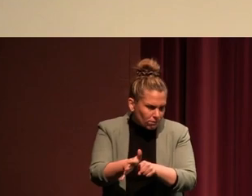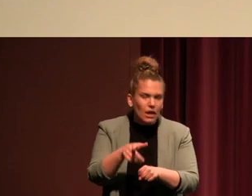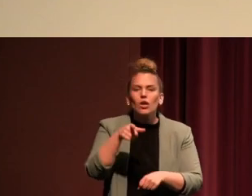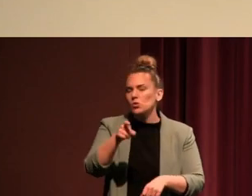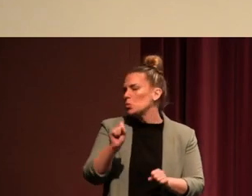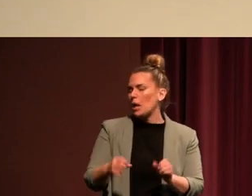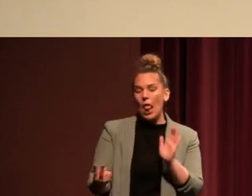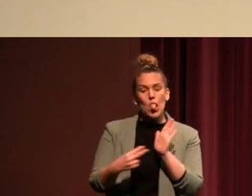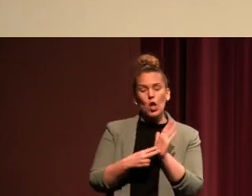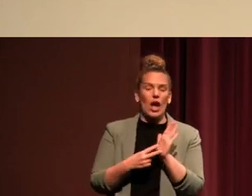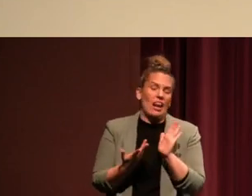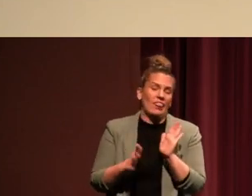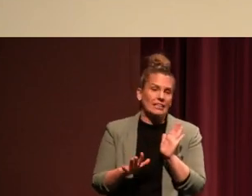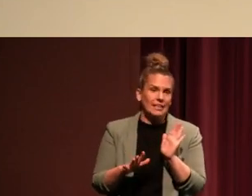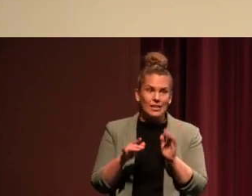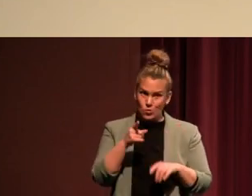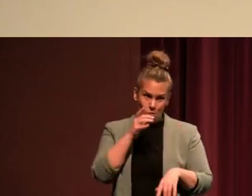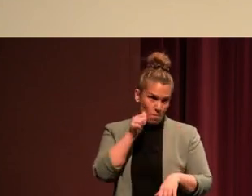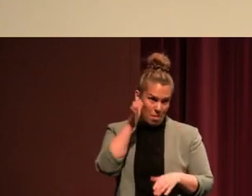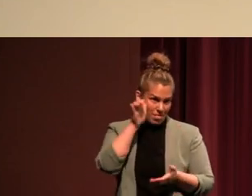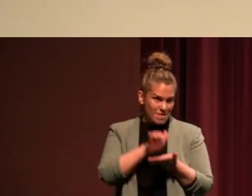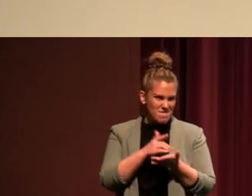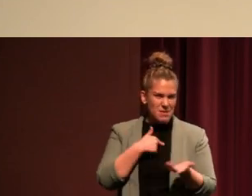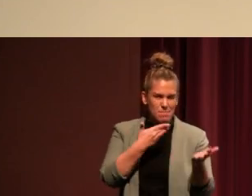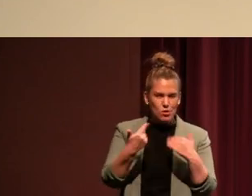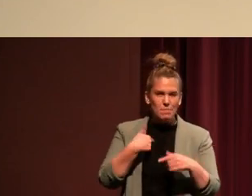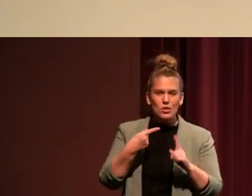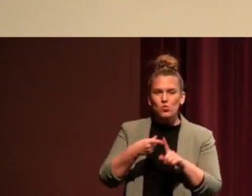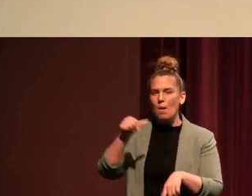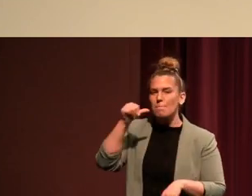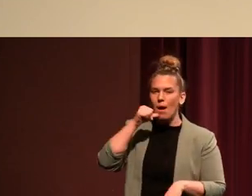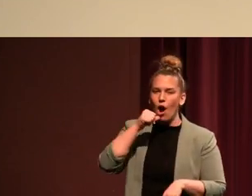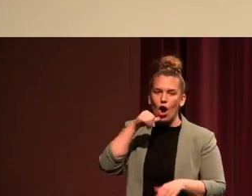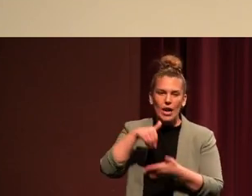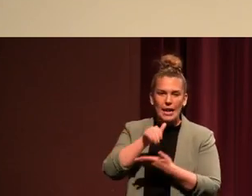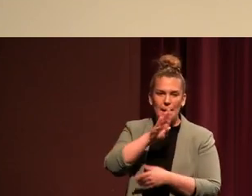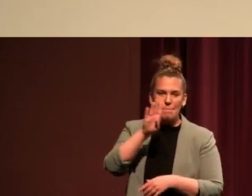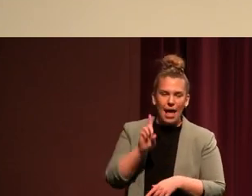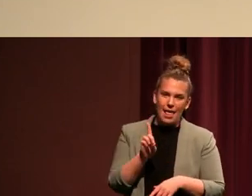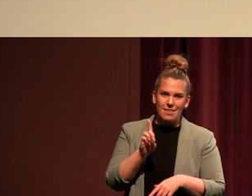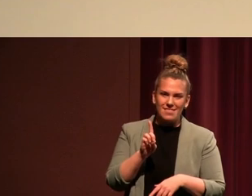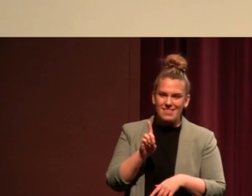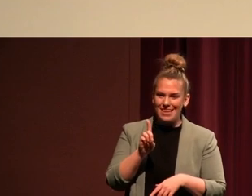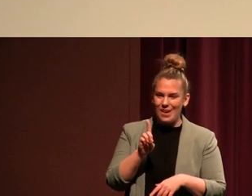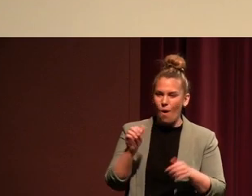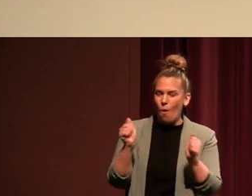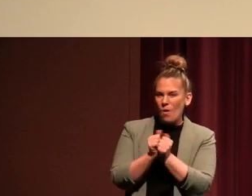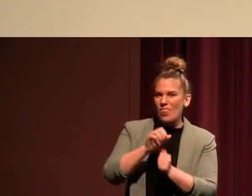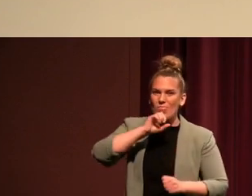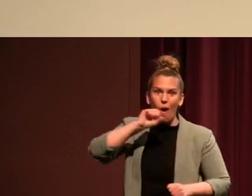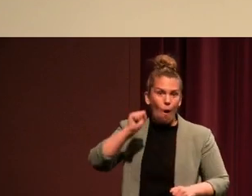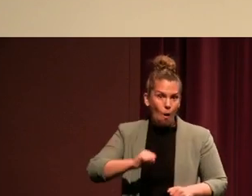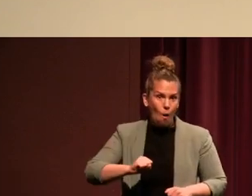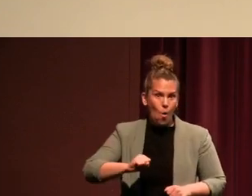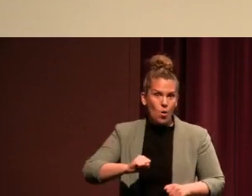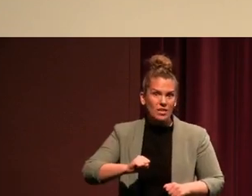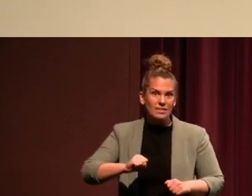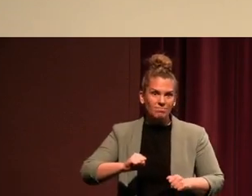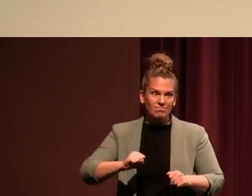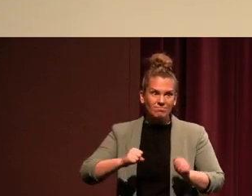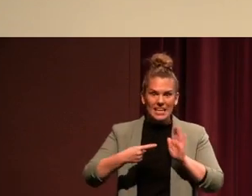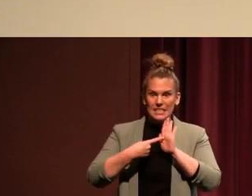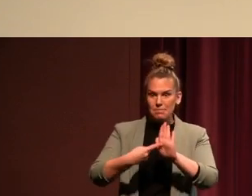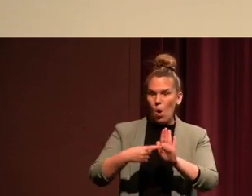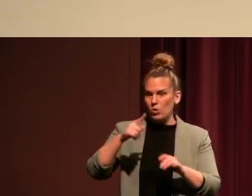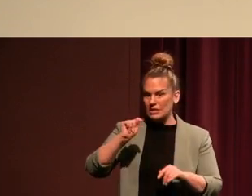don't believe me, take me to one of those bars in Bend with the old exposed timbers,